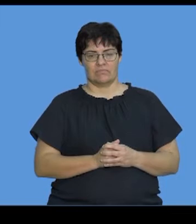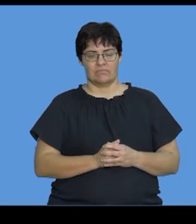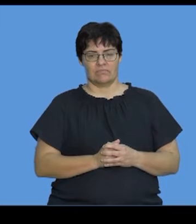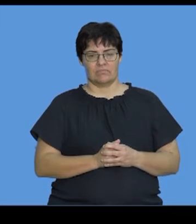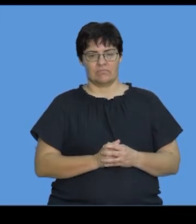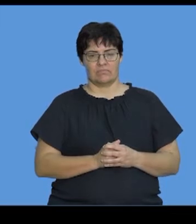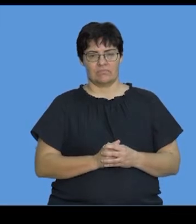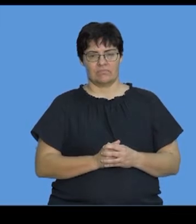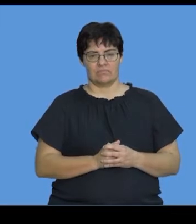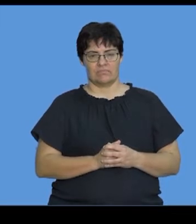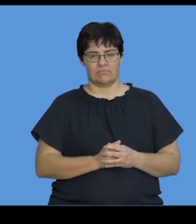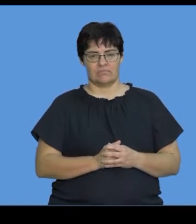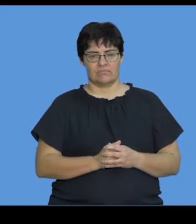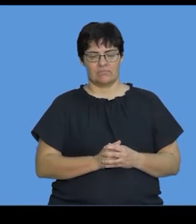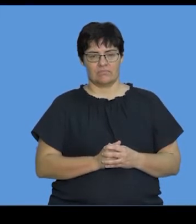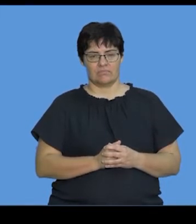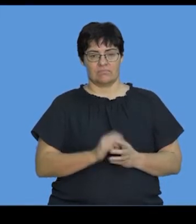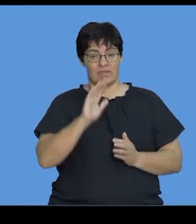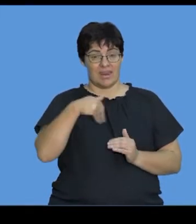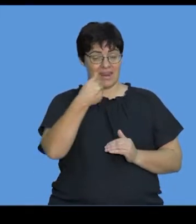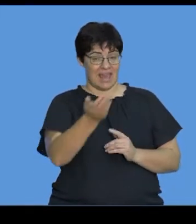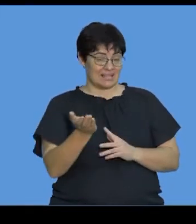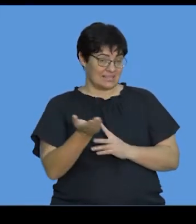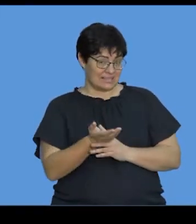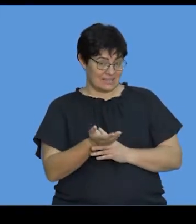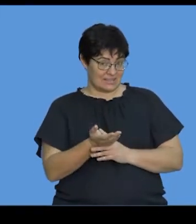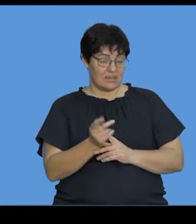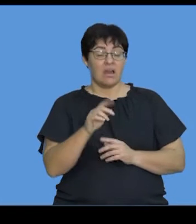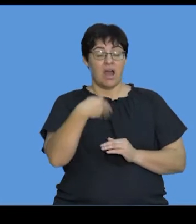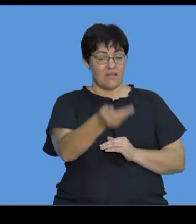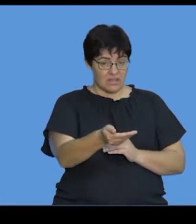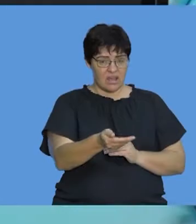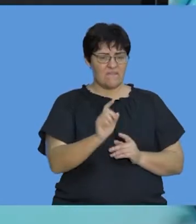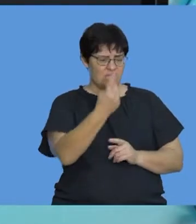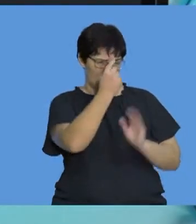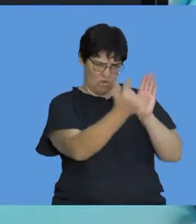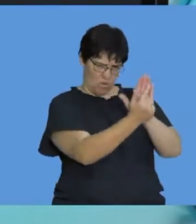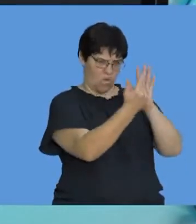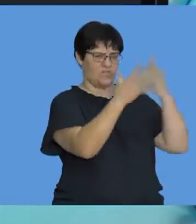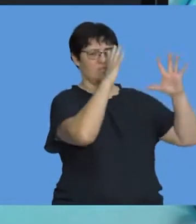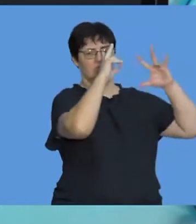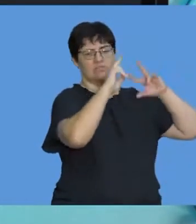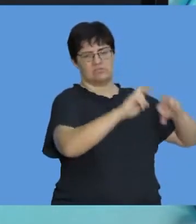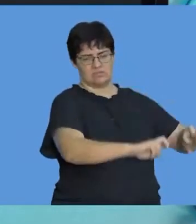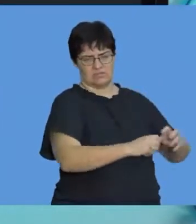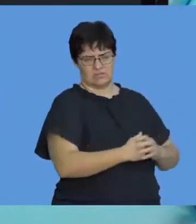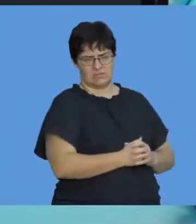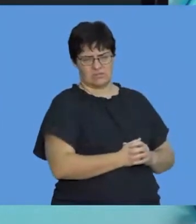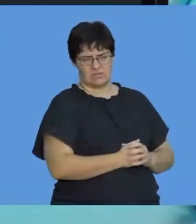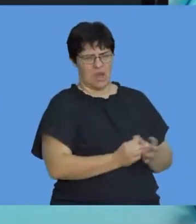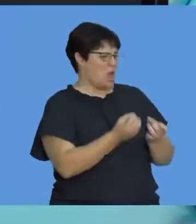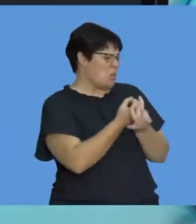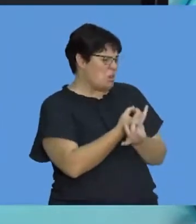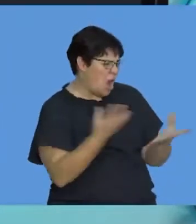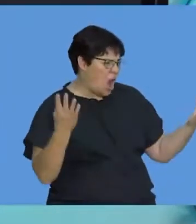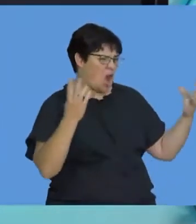in the next section, okay, so now we've looked at first law. First law isn't a lot in